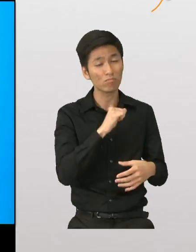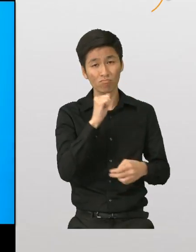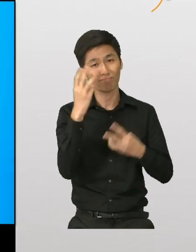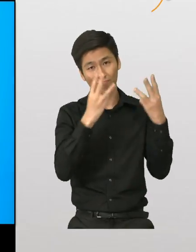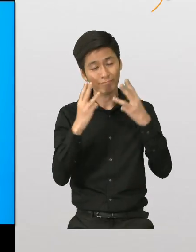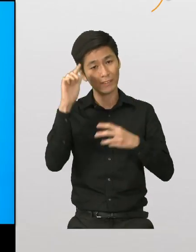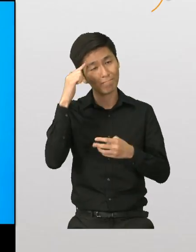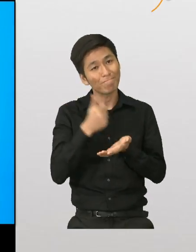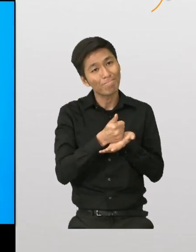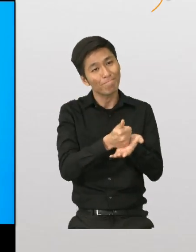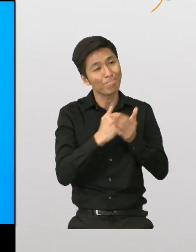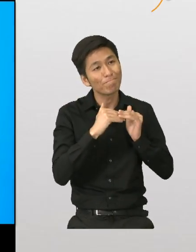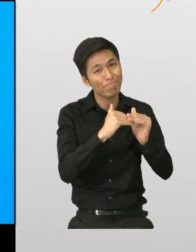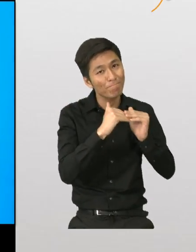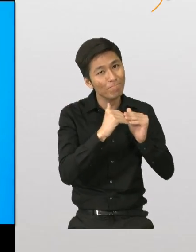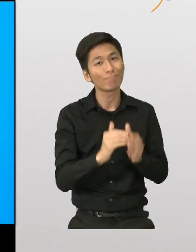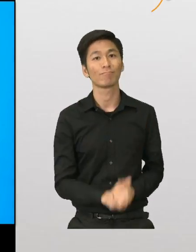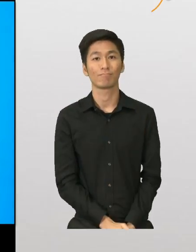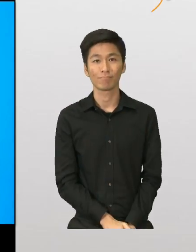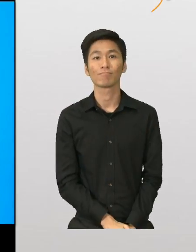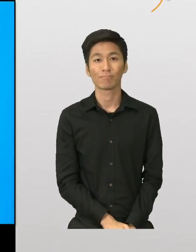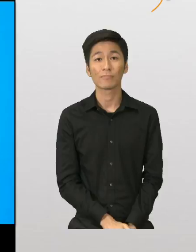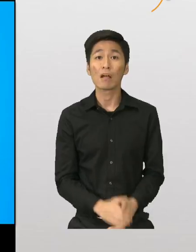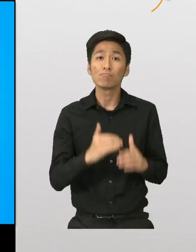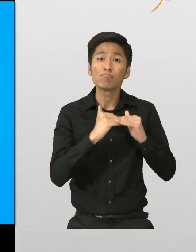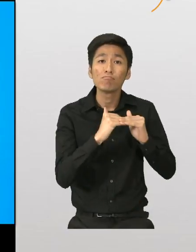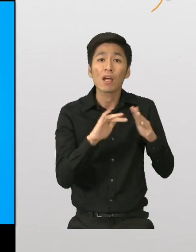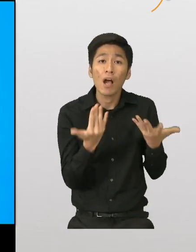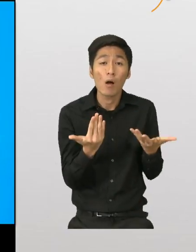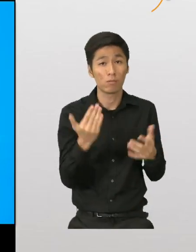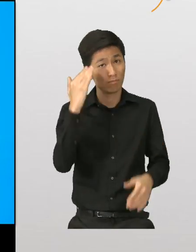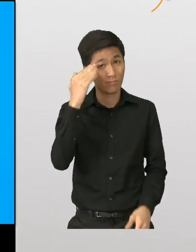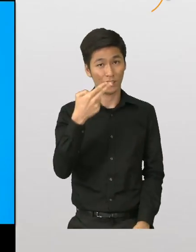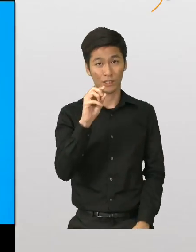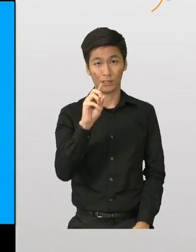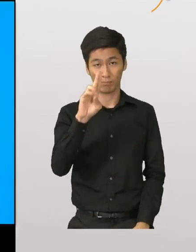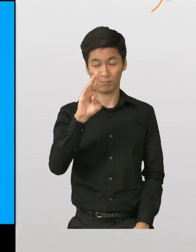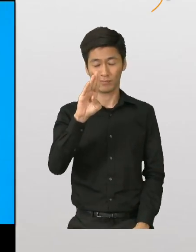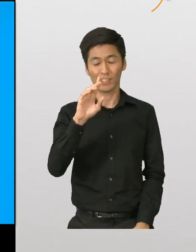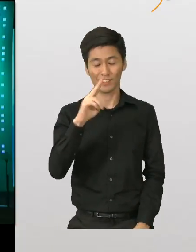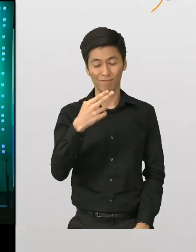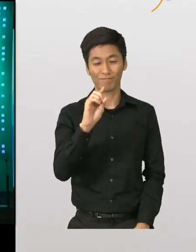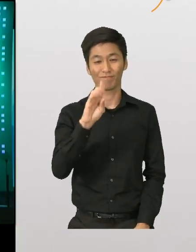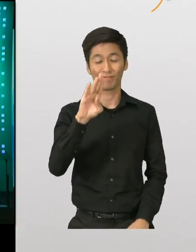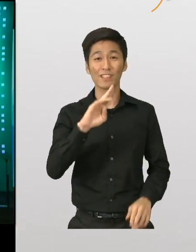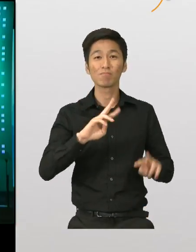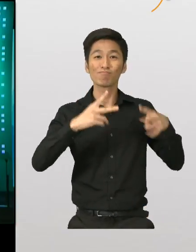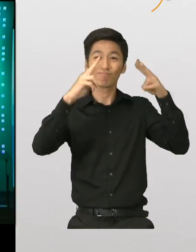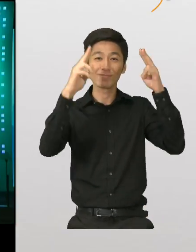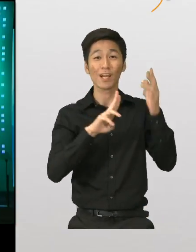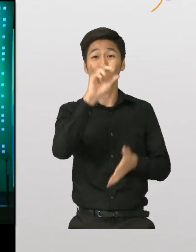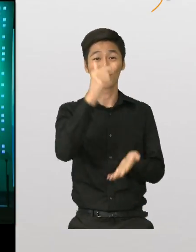good condition. And we do this through HDB's upgrading programs. We started with a main upgrading program